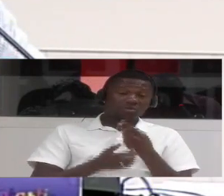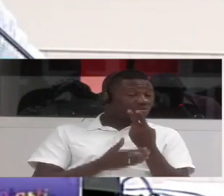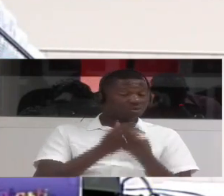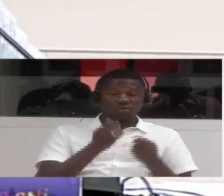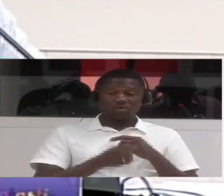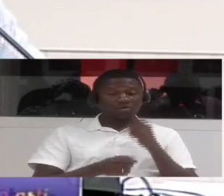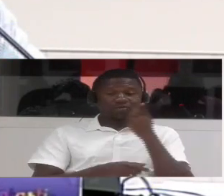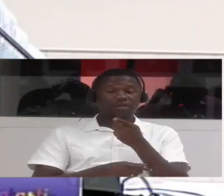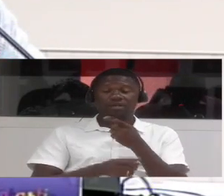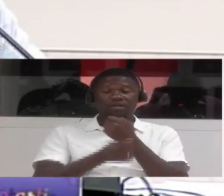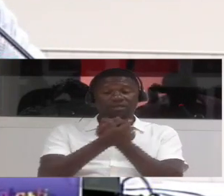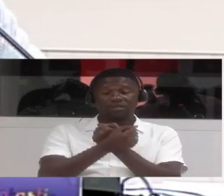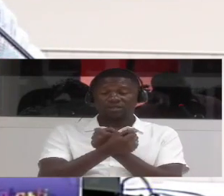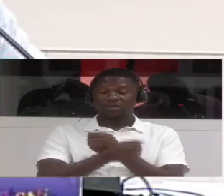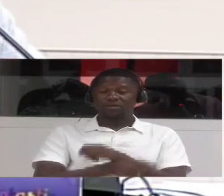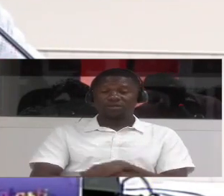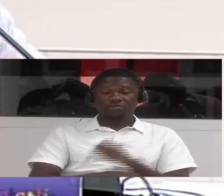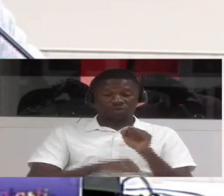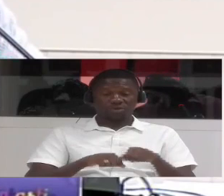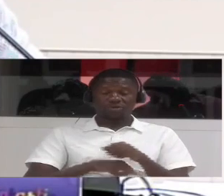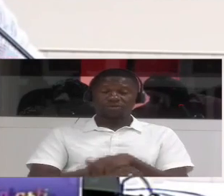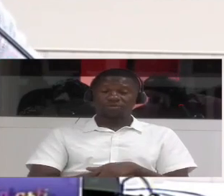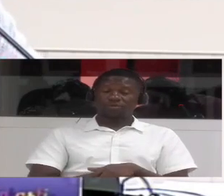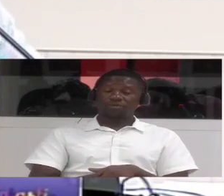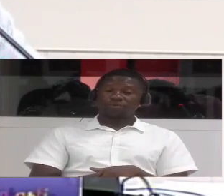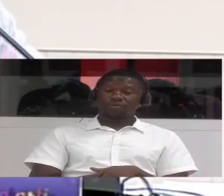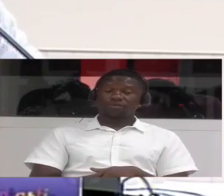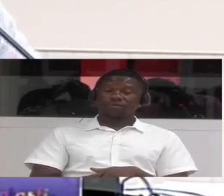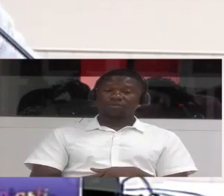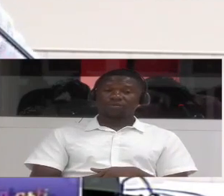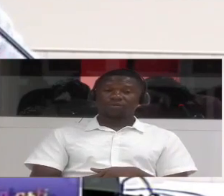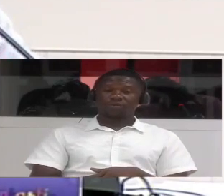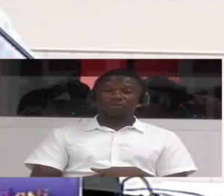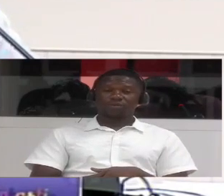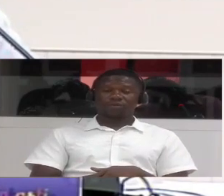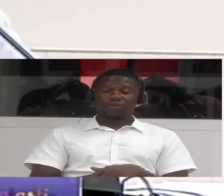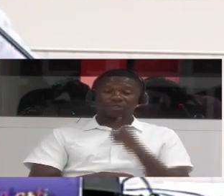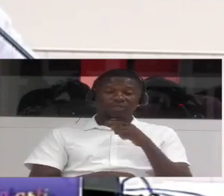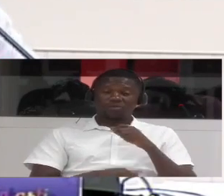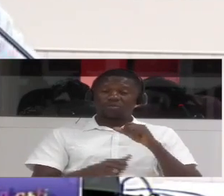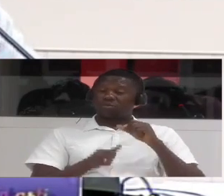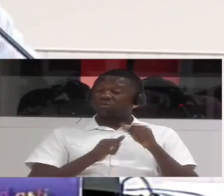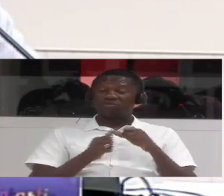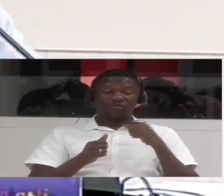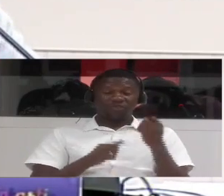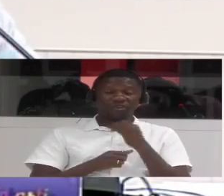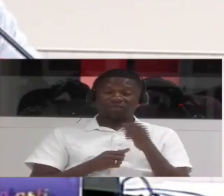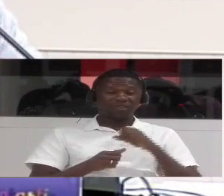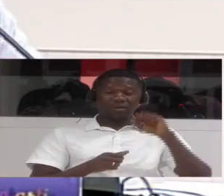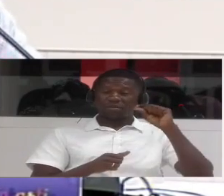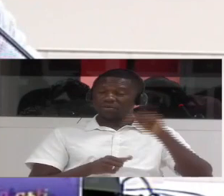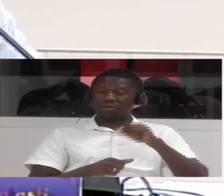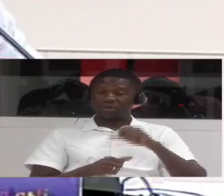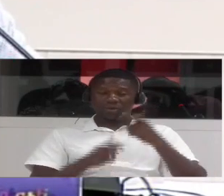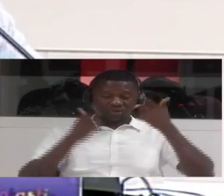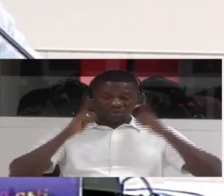So this is also, I mean, it's the most obnoxious law we have with regards